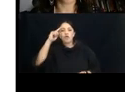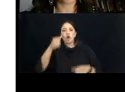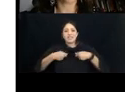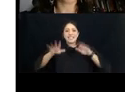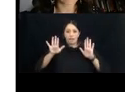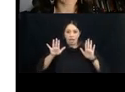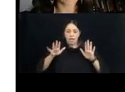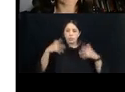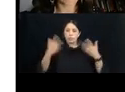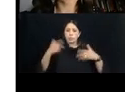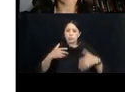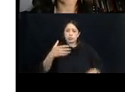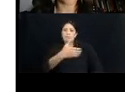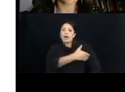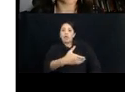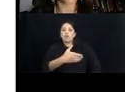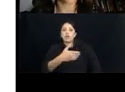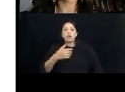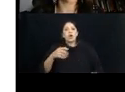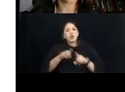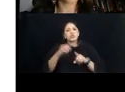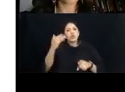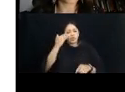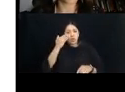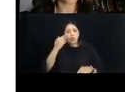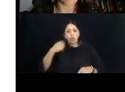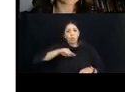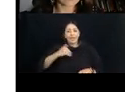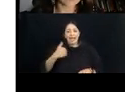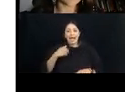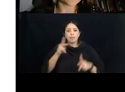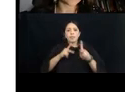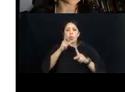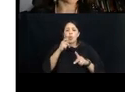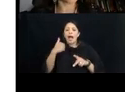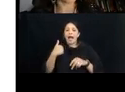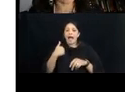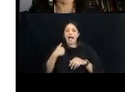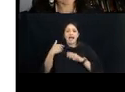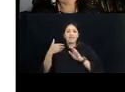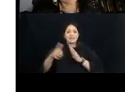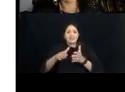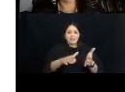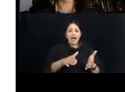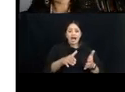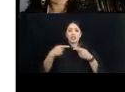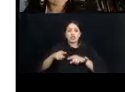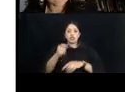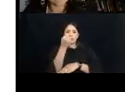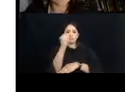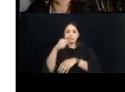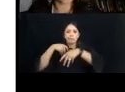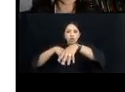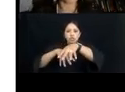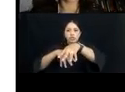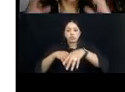have people who have died in these student movements and activism. So from 1965 to